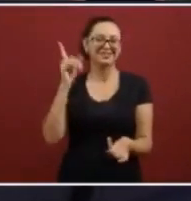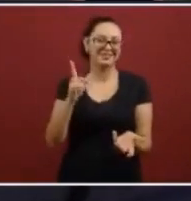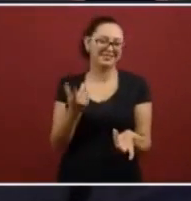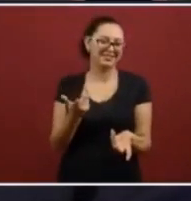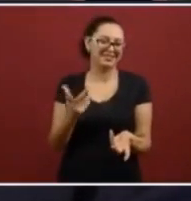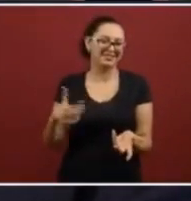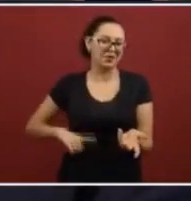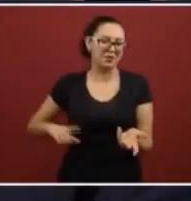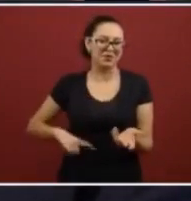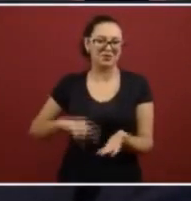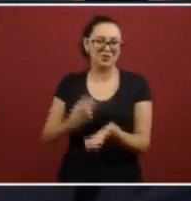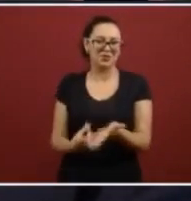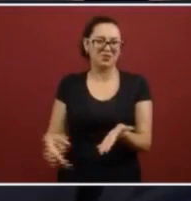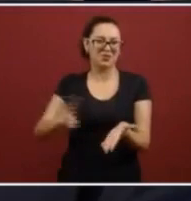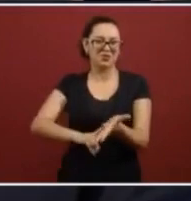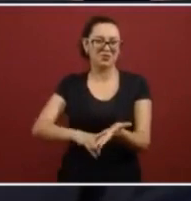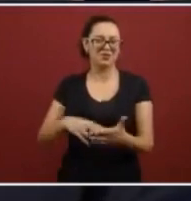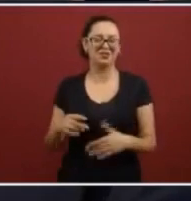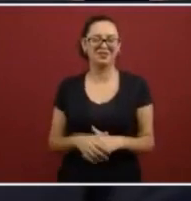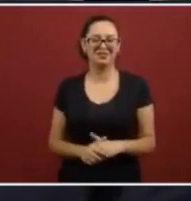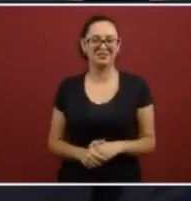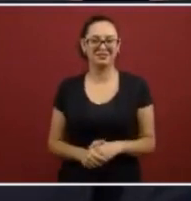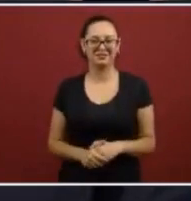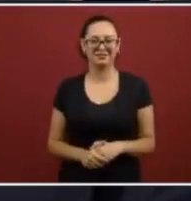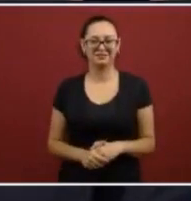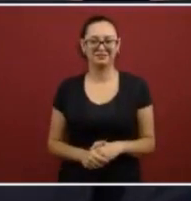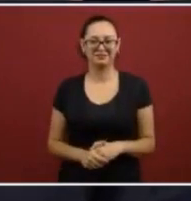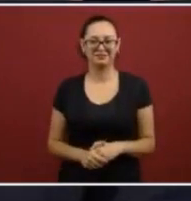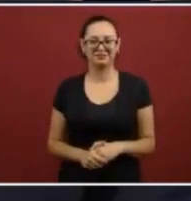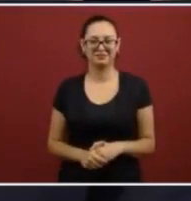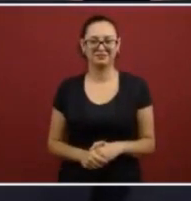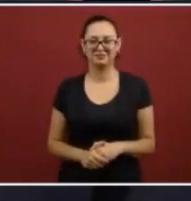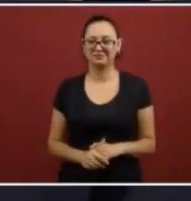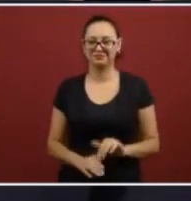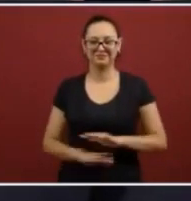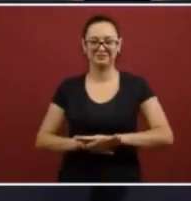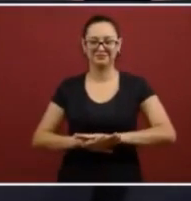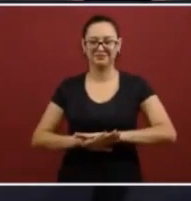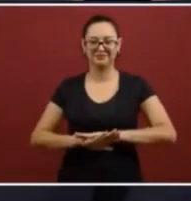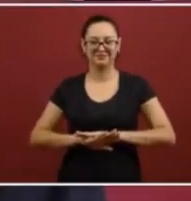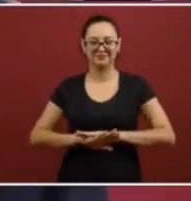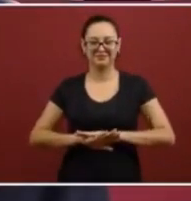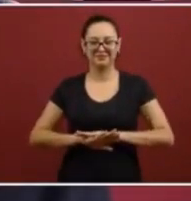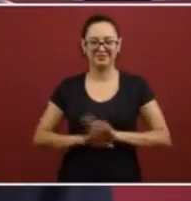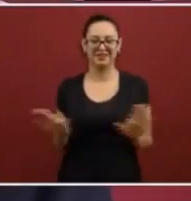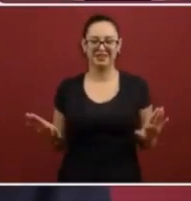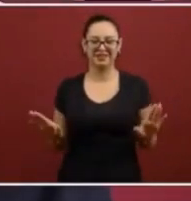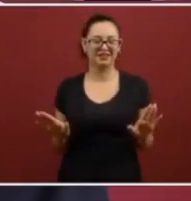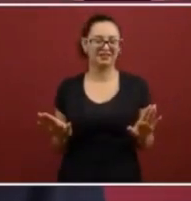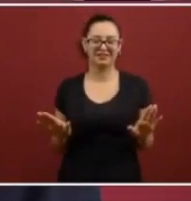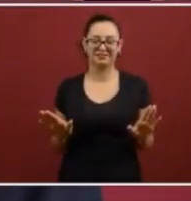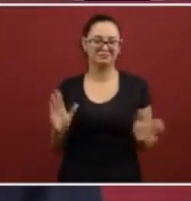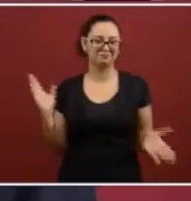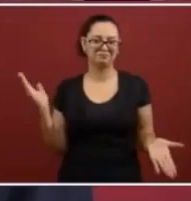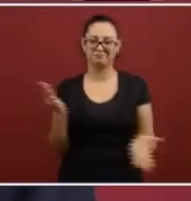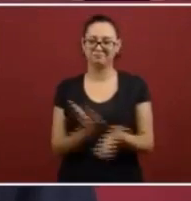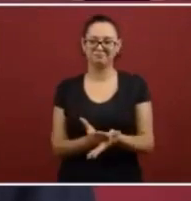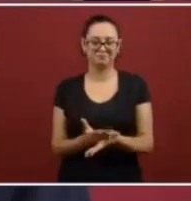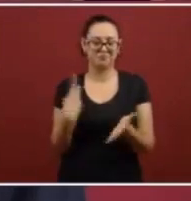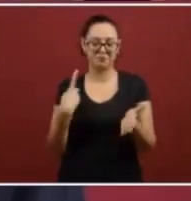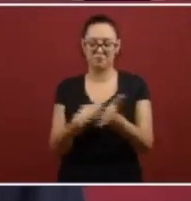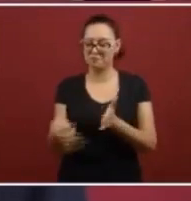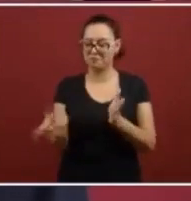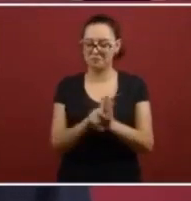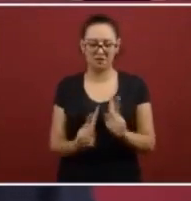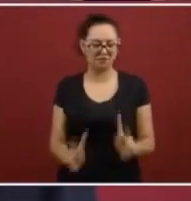del gobierno. were forming part of the government. Eso ya no But ya no hay. that's not what's going to Venta happen de now.